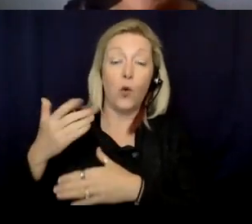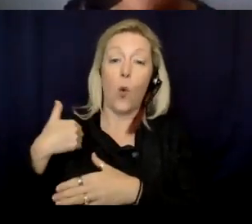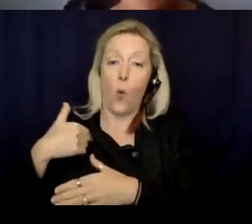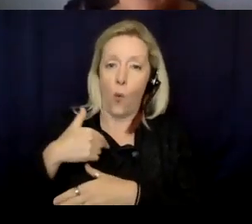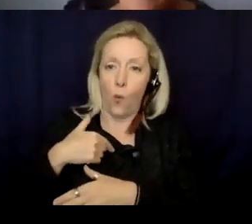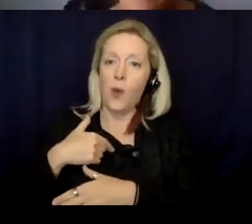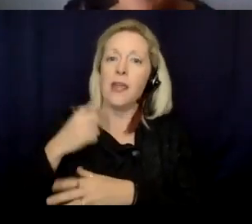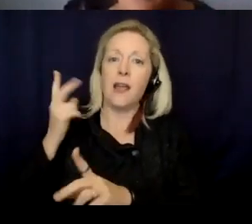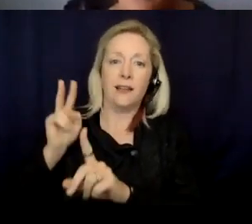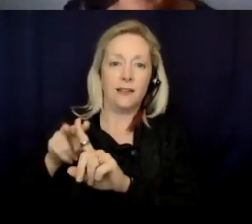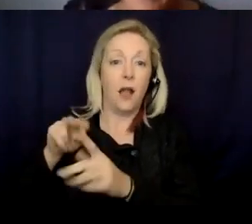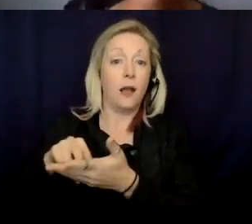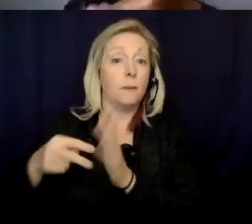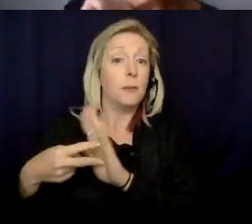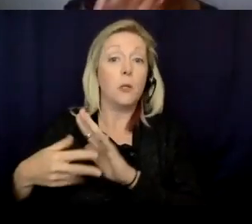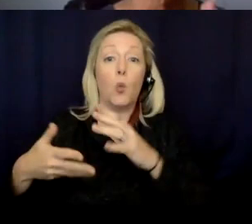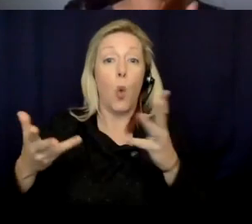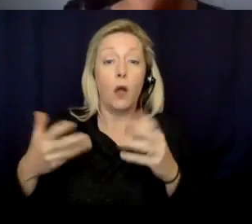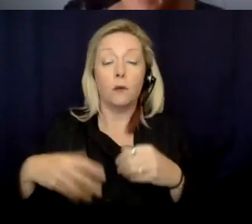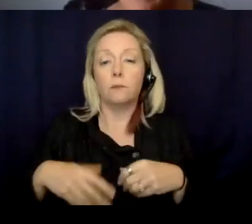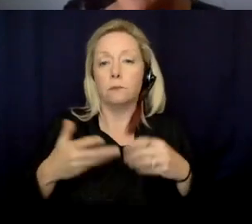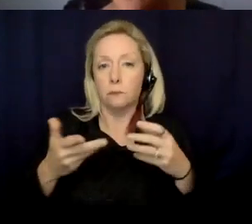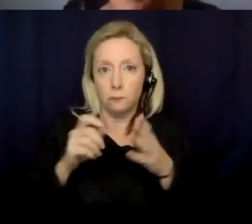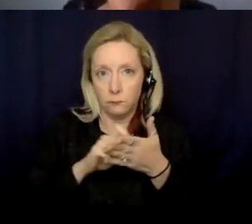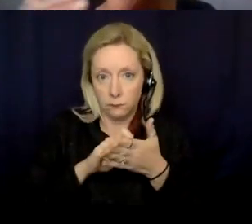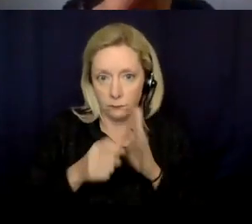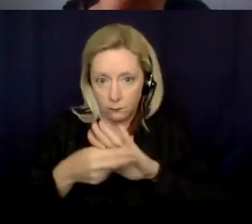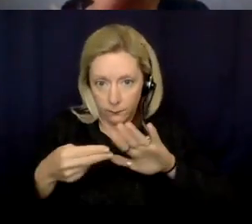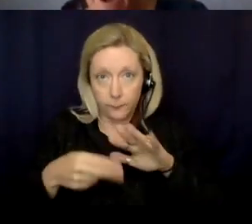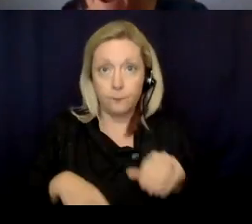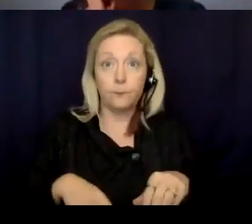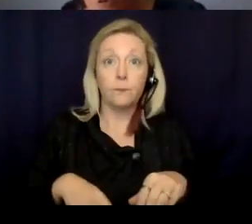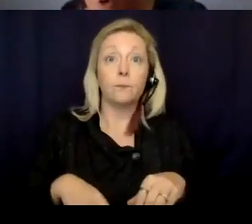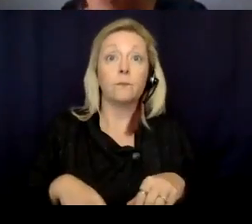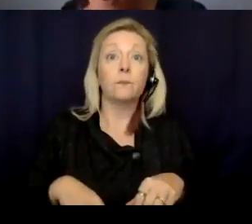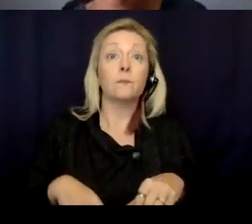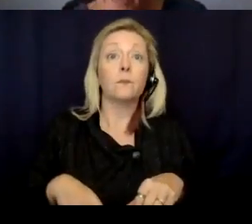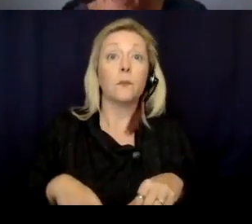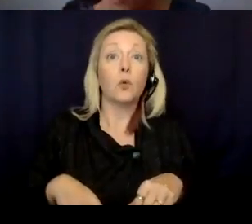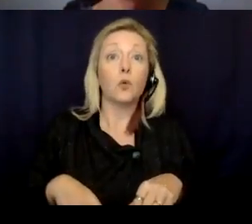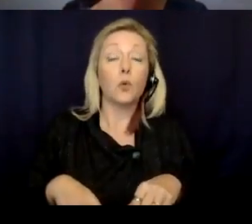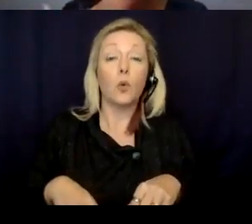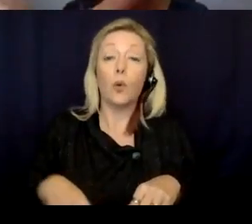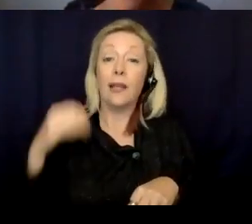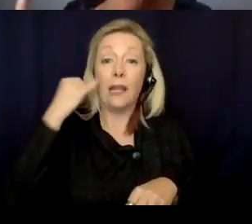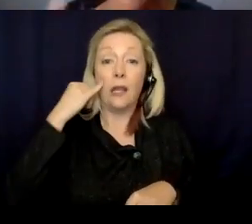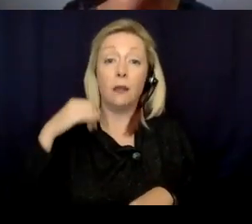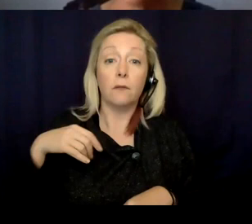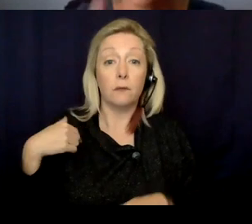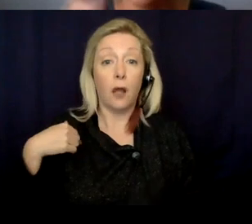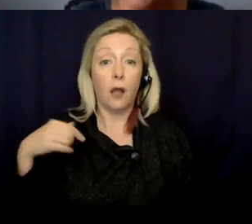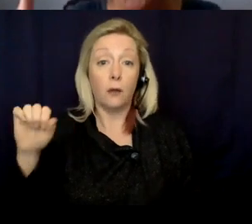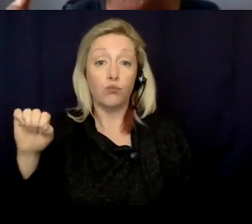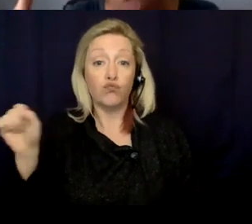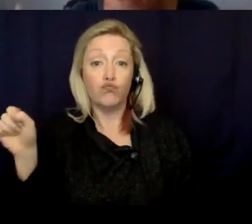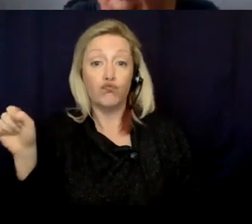to mean this. And then when they do this, my partner or me or whomever is